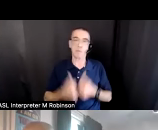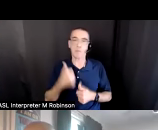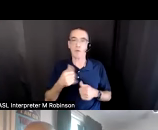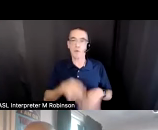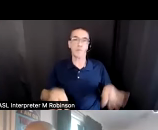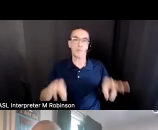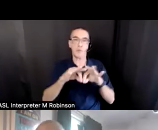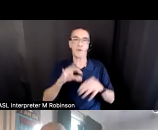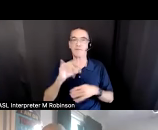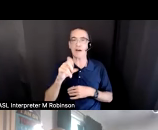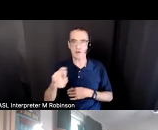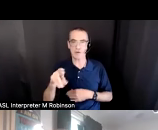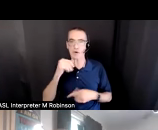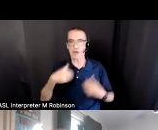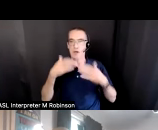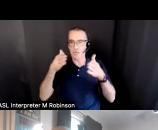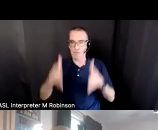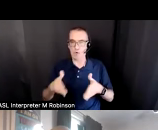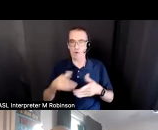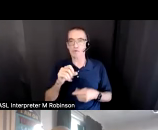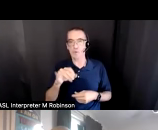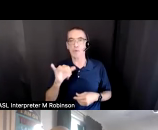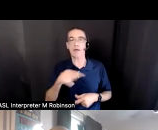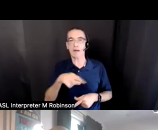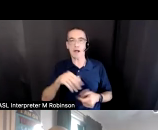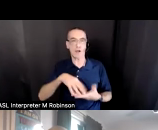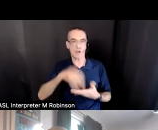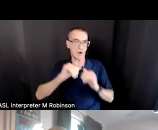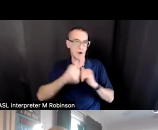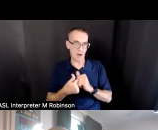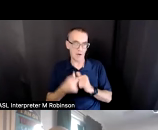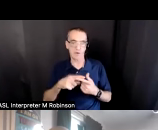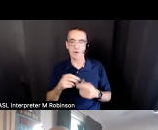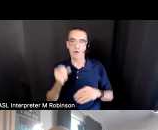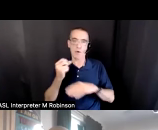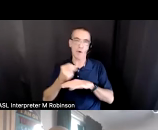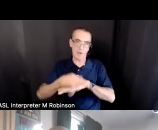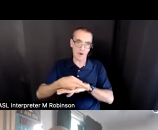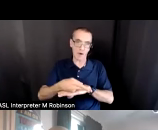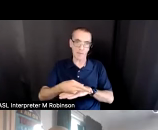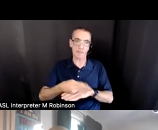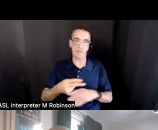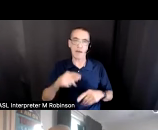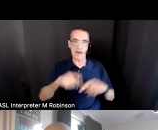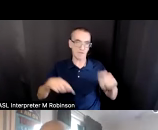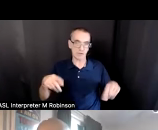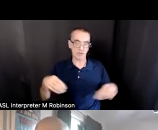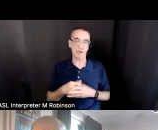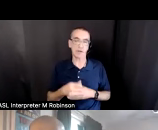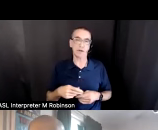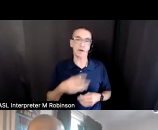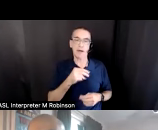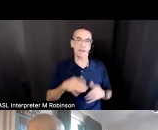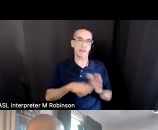important factors in a young person, so that they can learn how to overcome adversity and develop